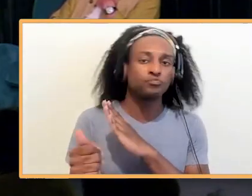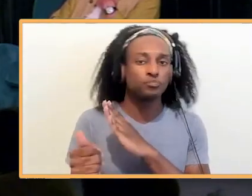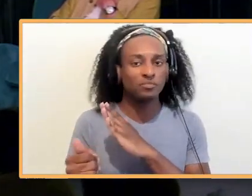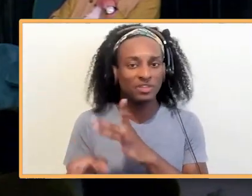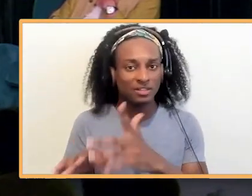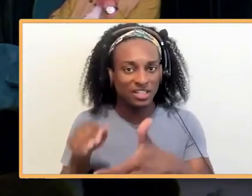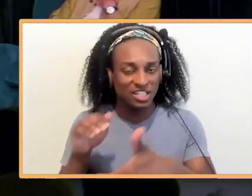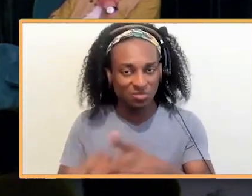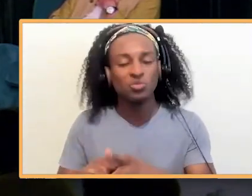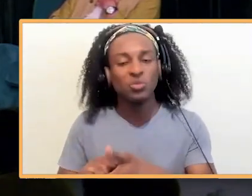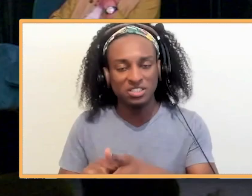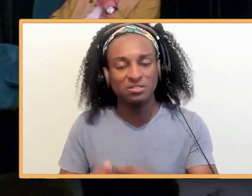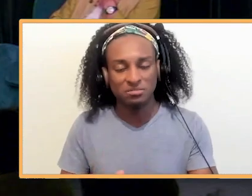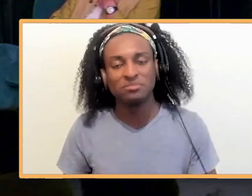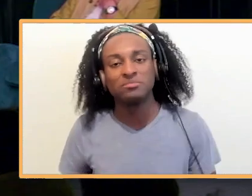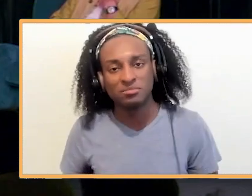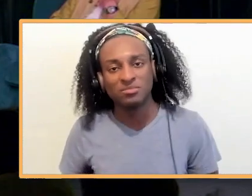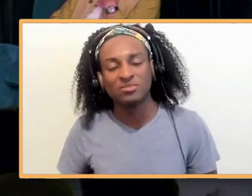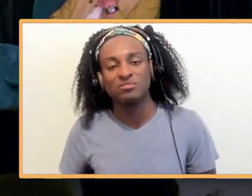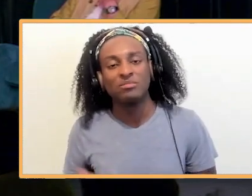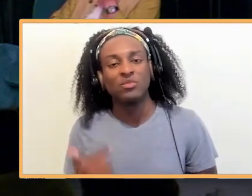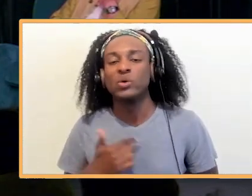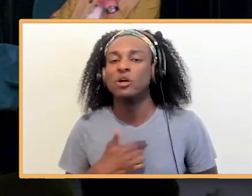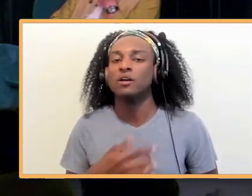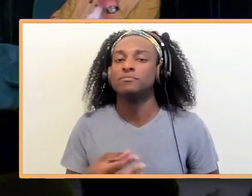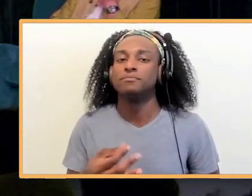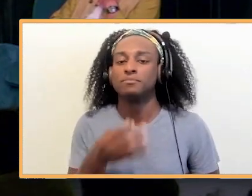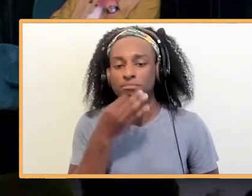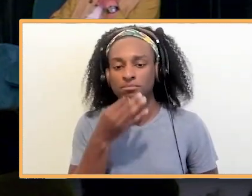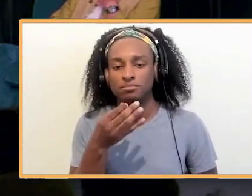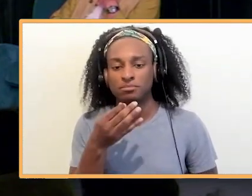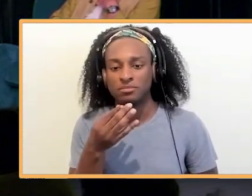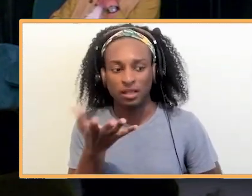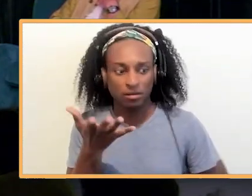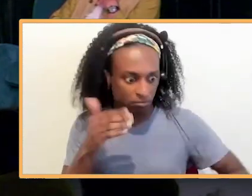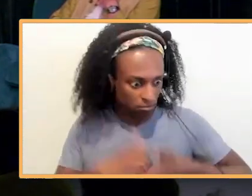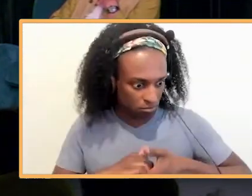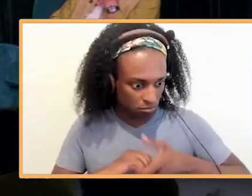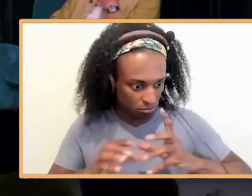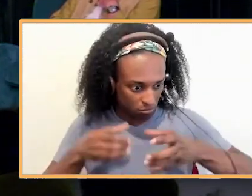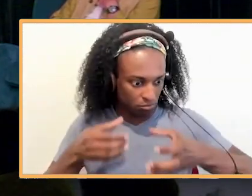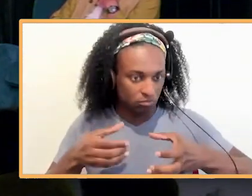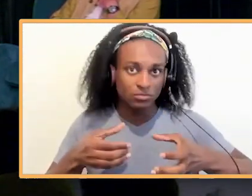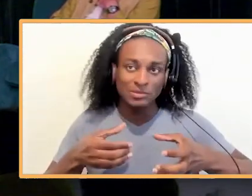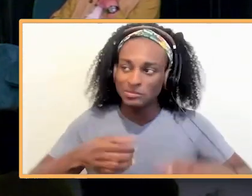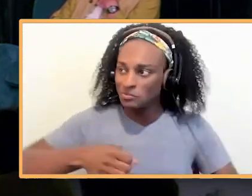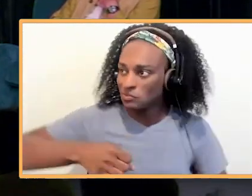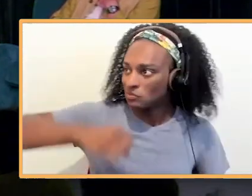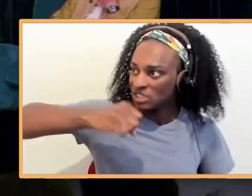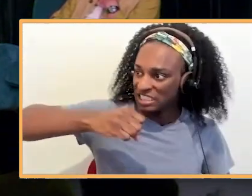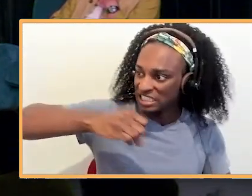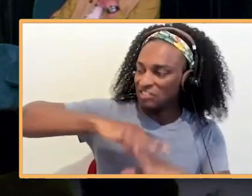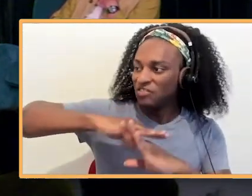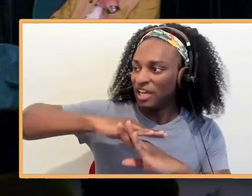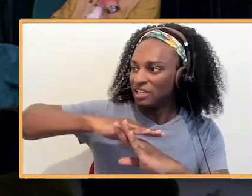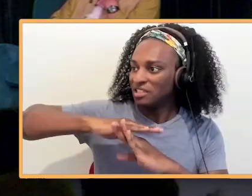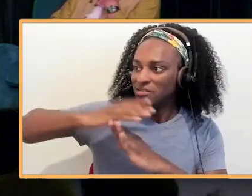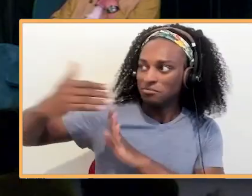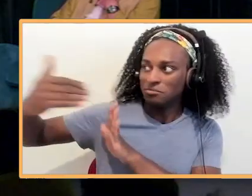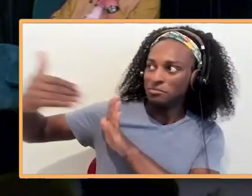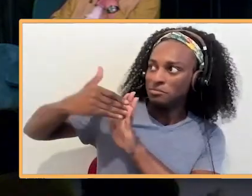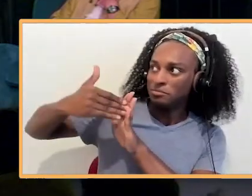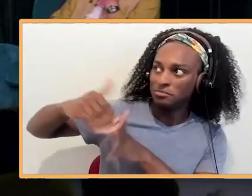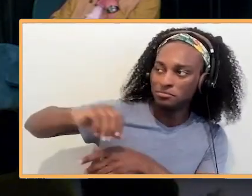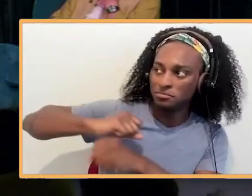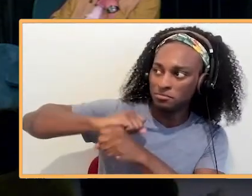good at uniting against a common predator. And how that has been